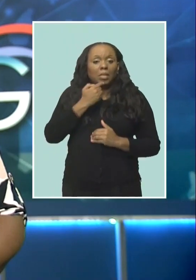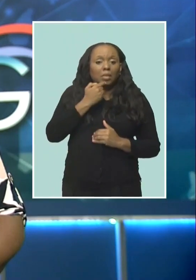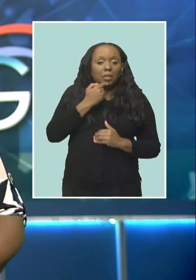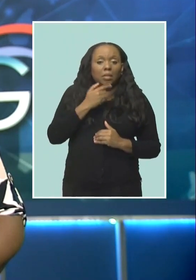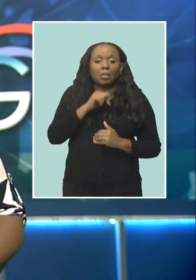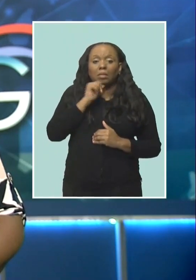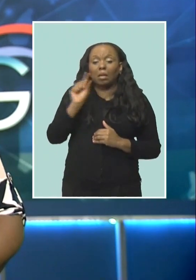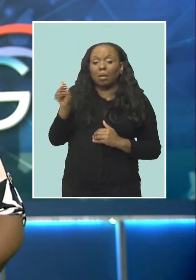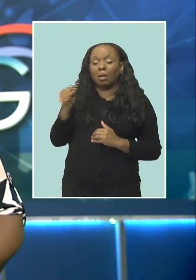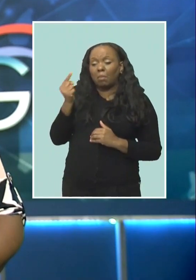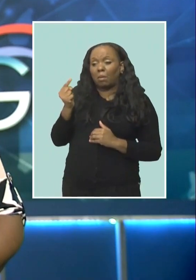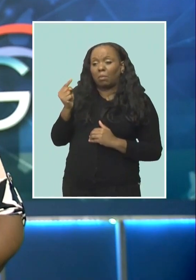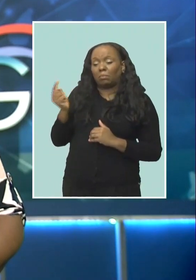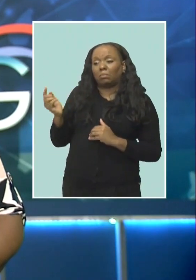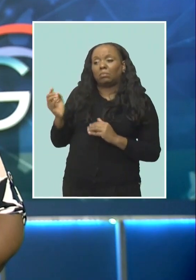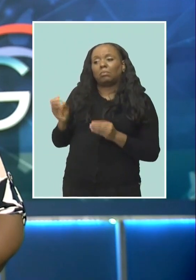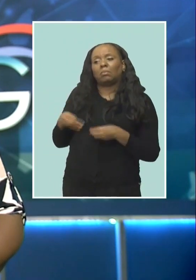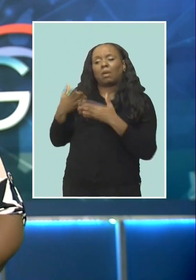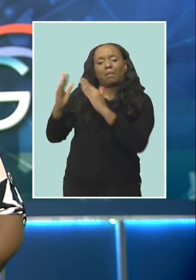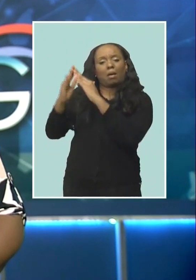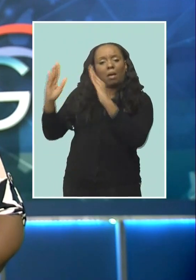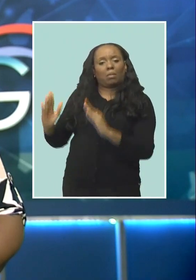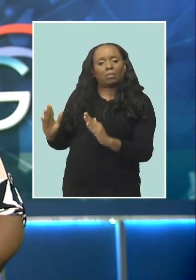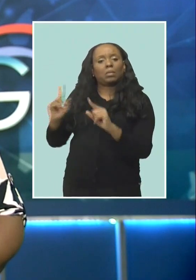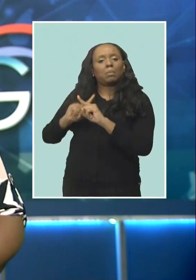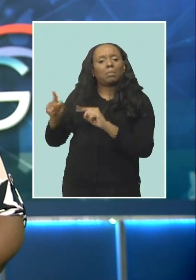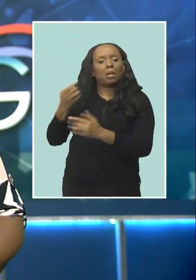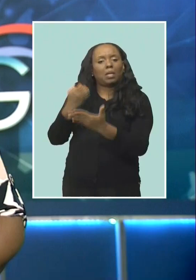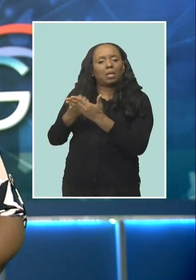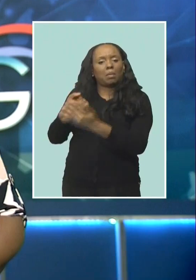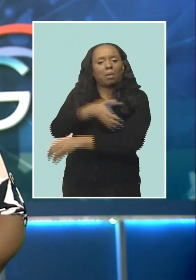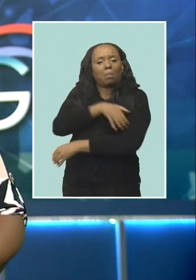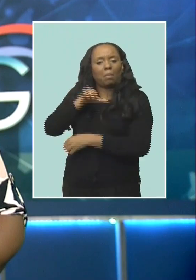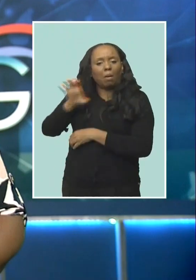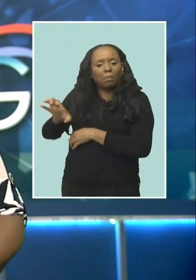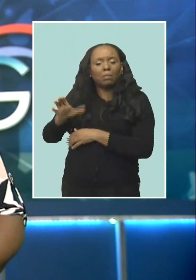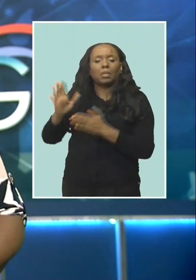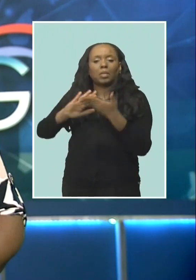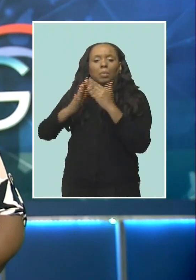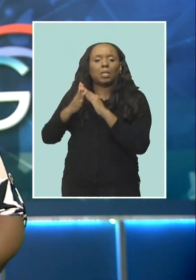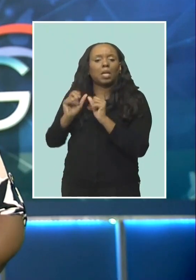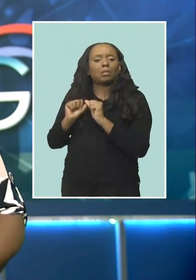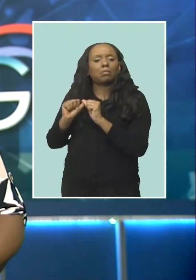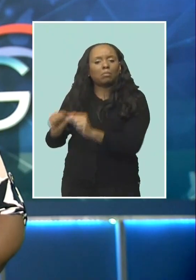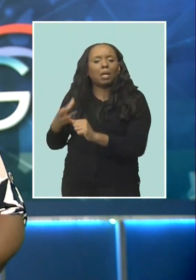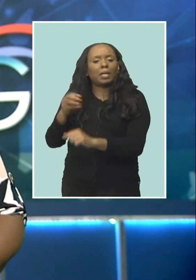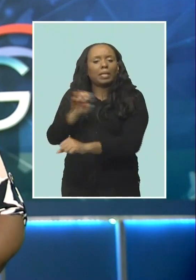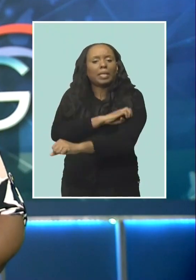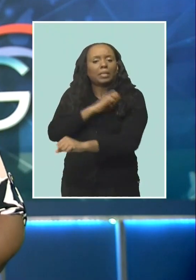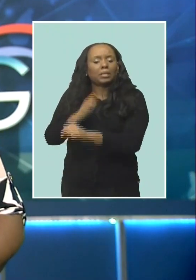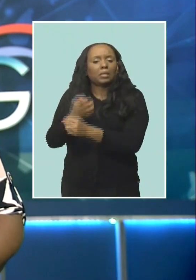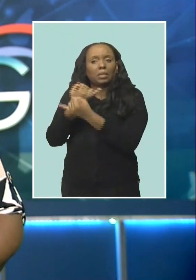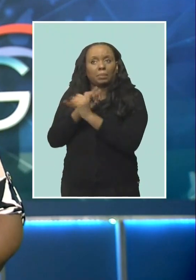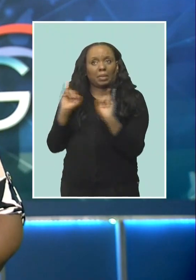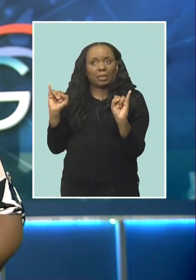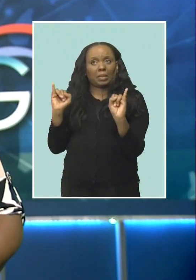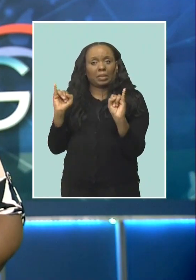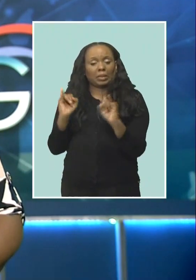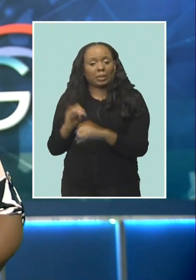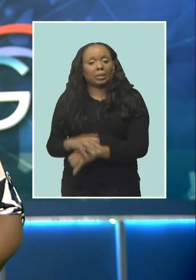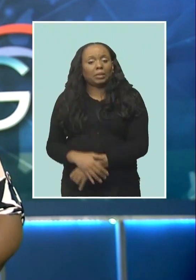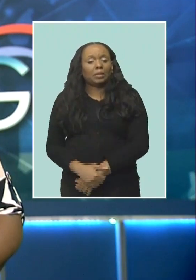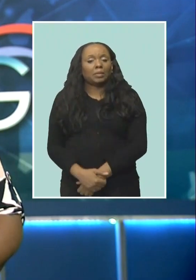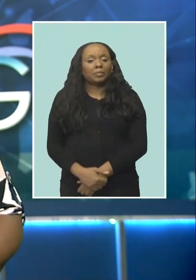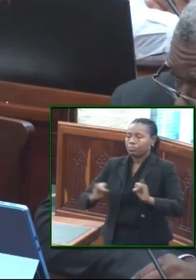revealed Hope is not solely about housing, but economic empowerment, community stability, and energy